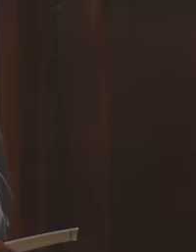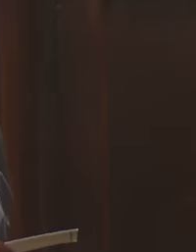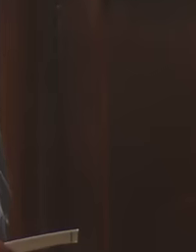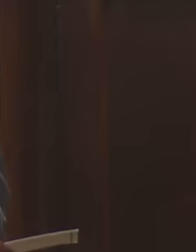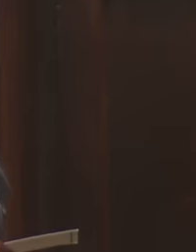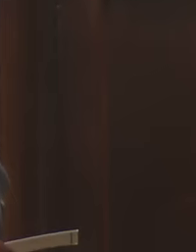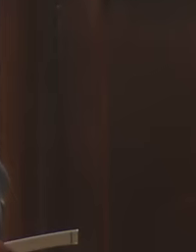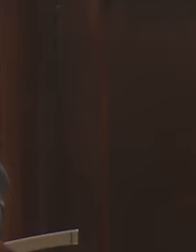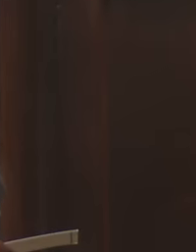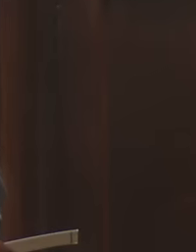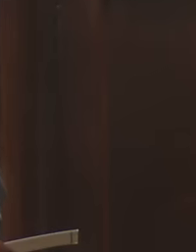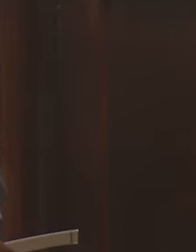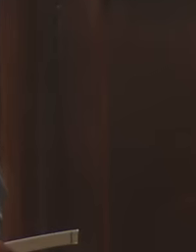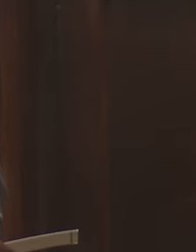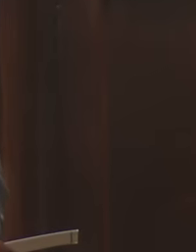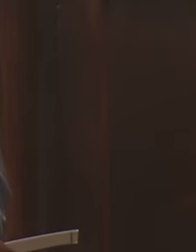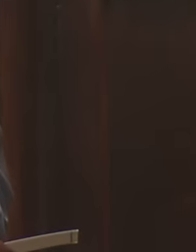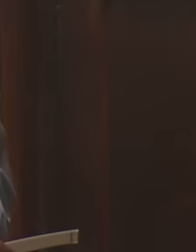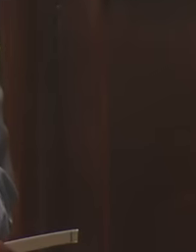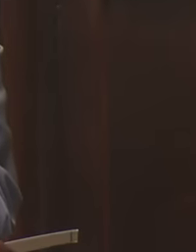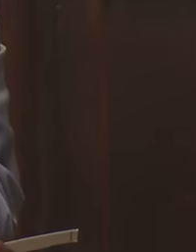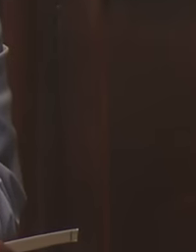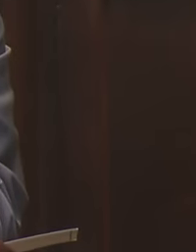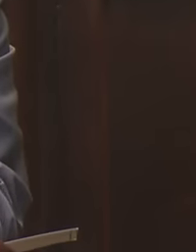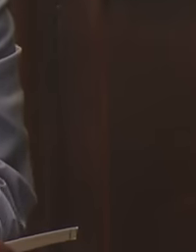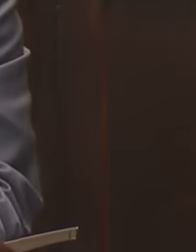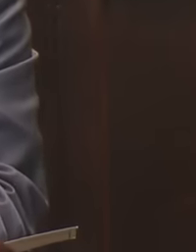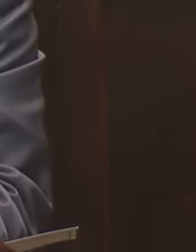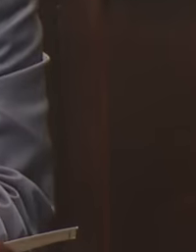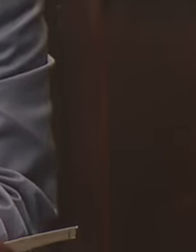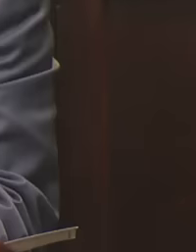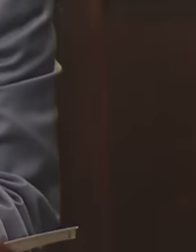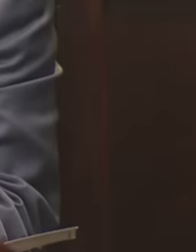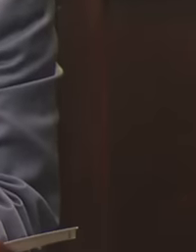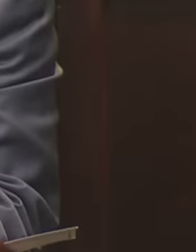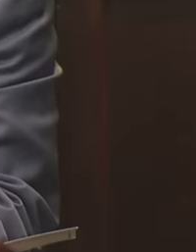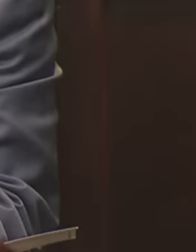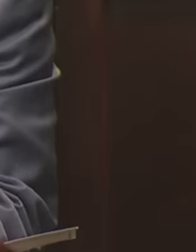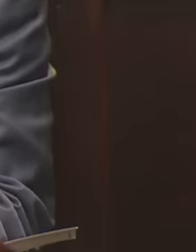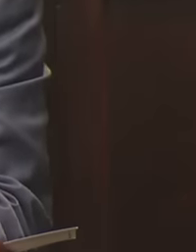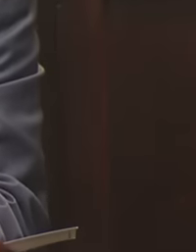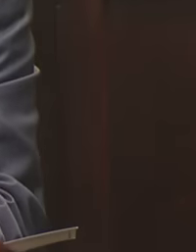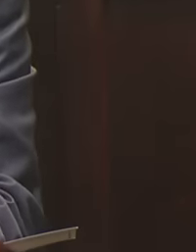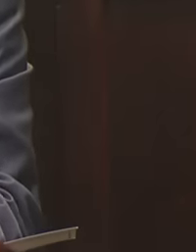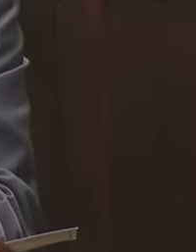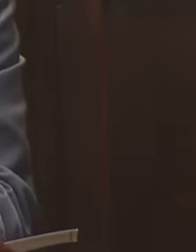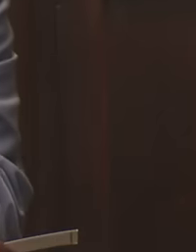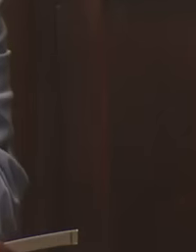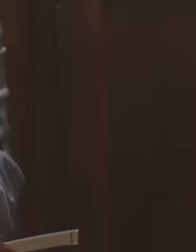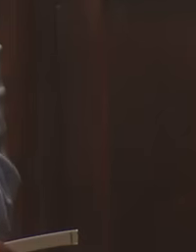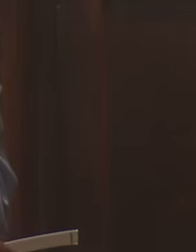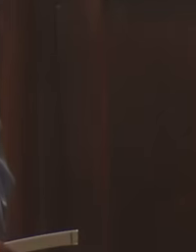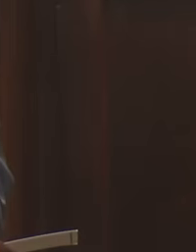political contestation, governance challenges, and challenges of low growth scenario for our country and the world.